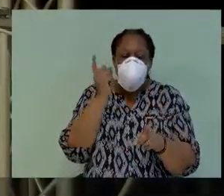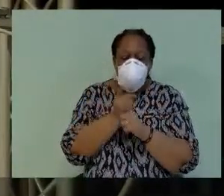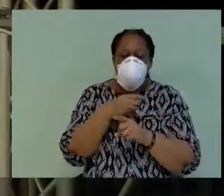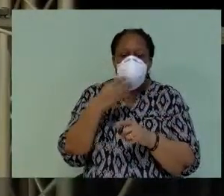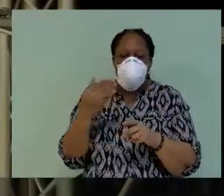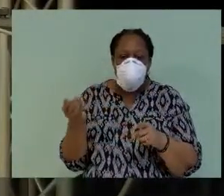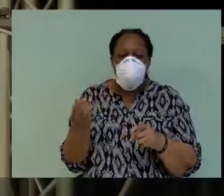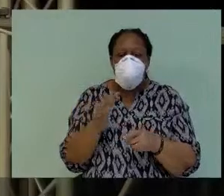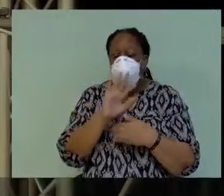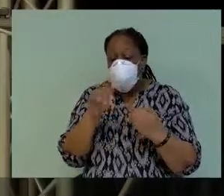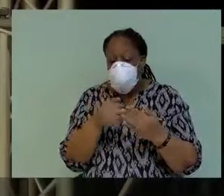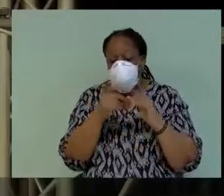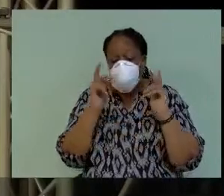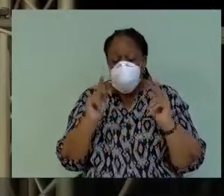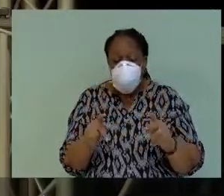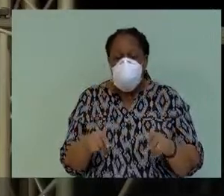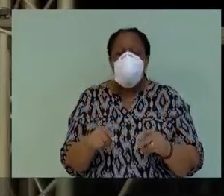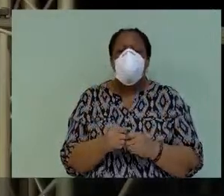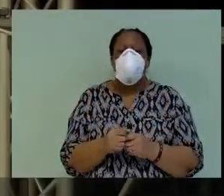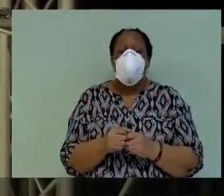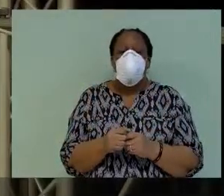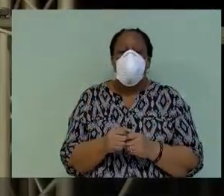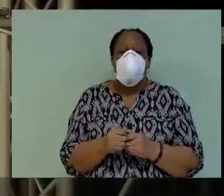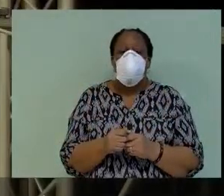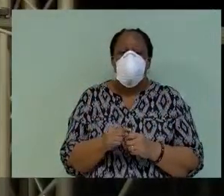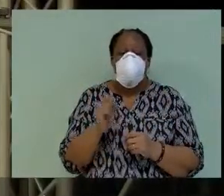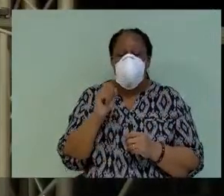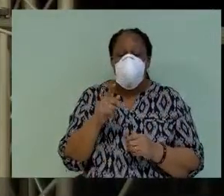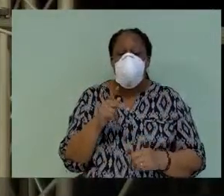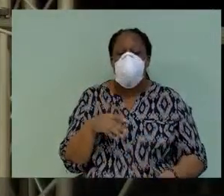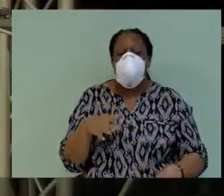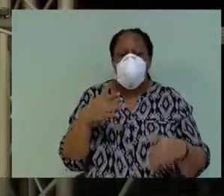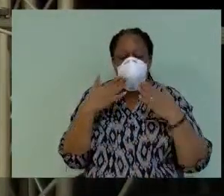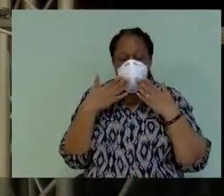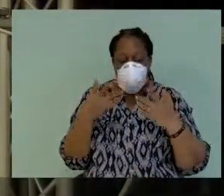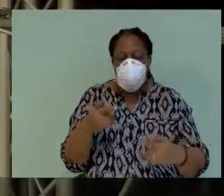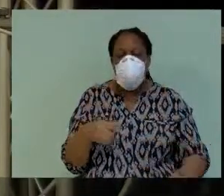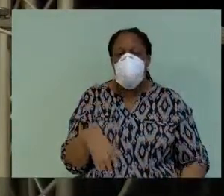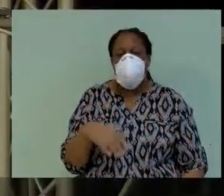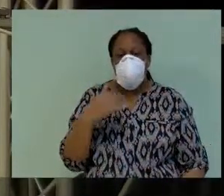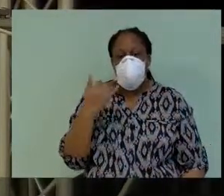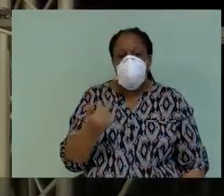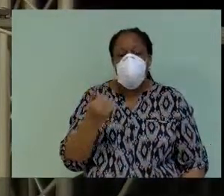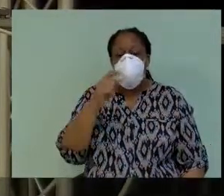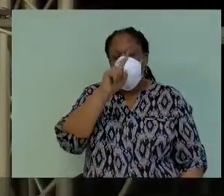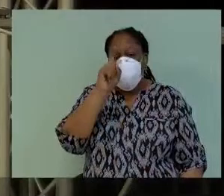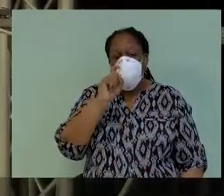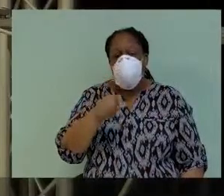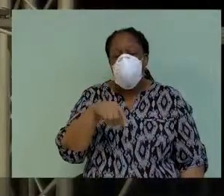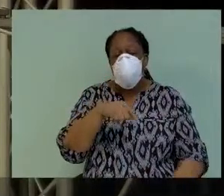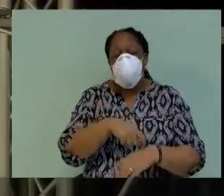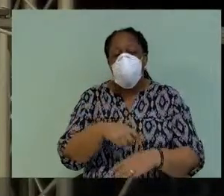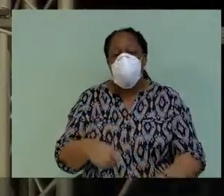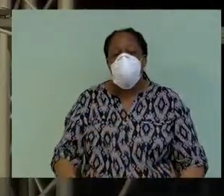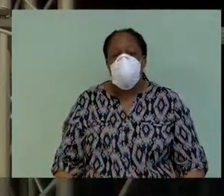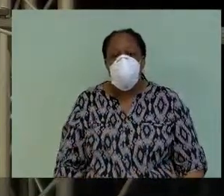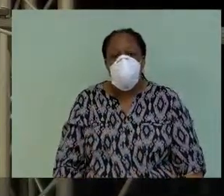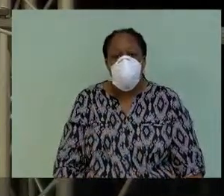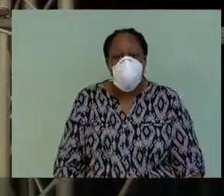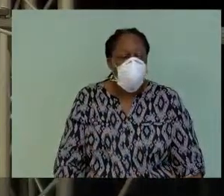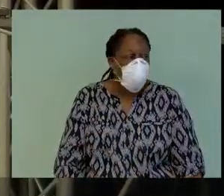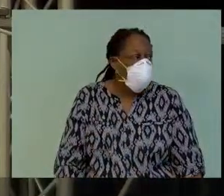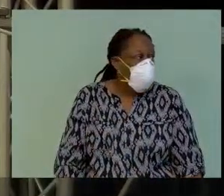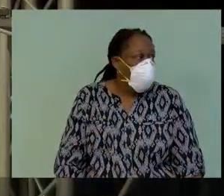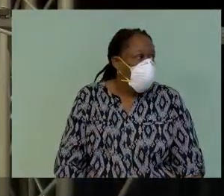that said, we will welcome your questions, and if I forget anything of any of the acknowledgement, I will